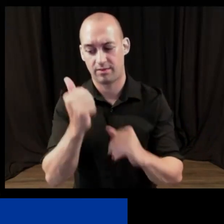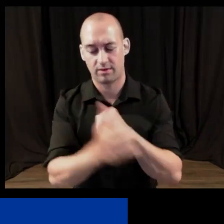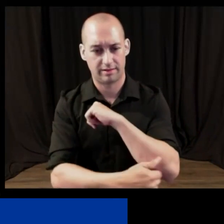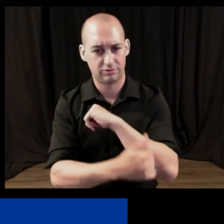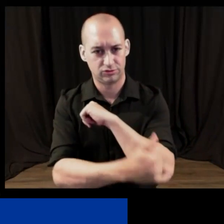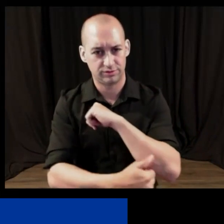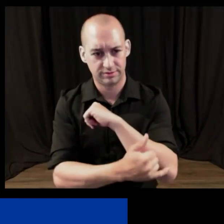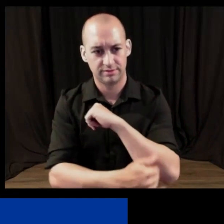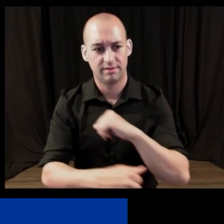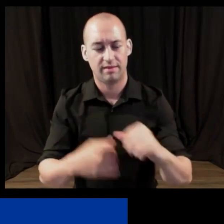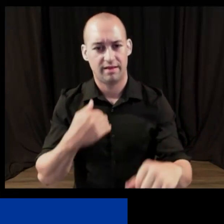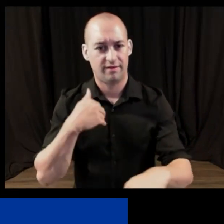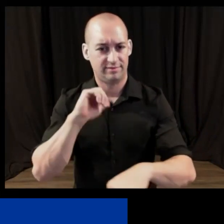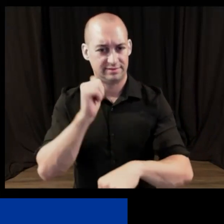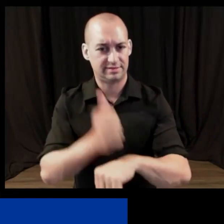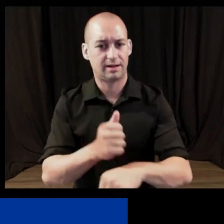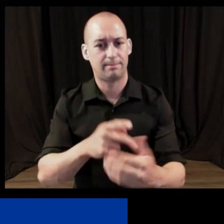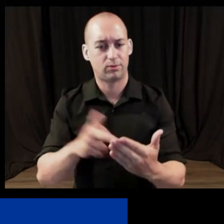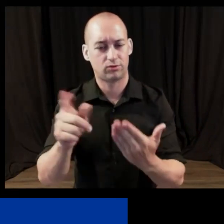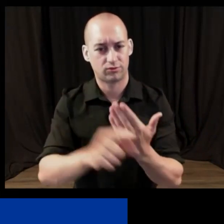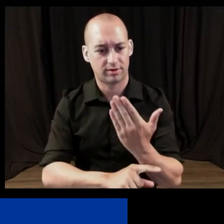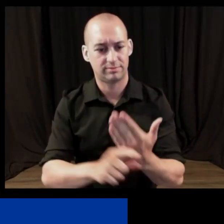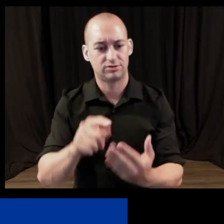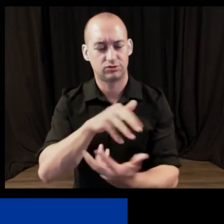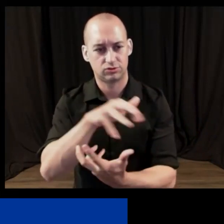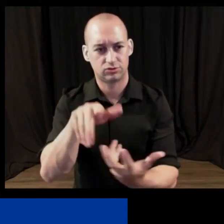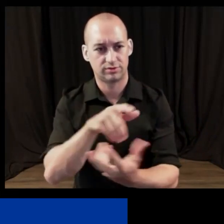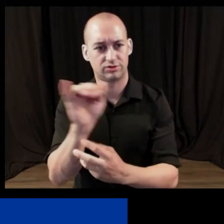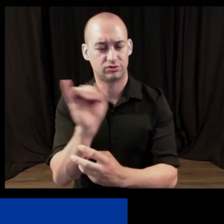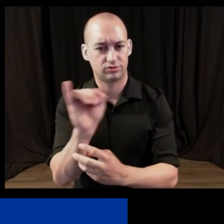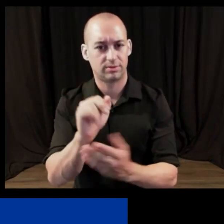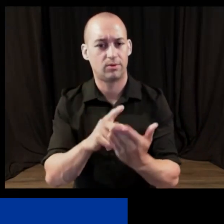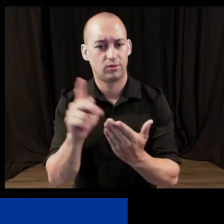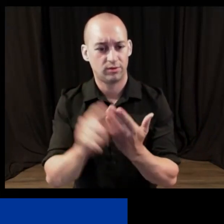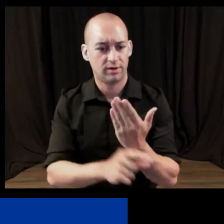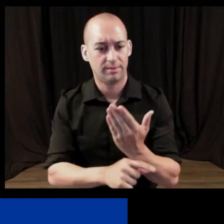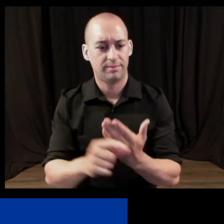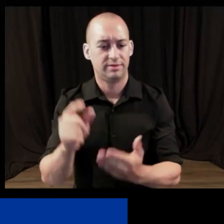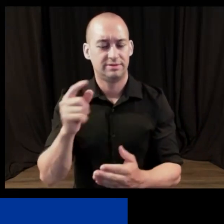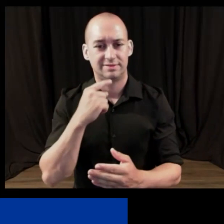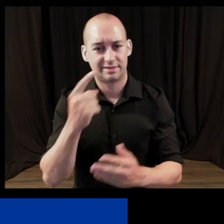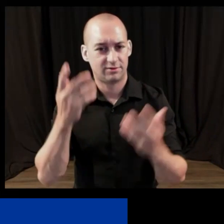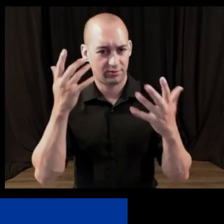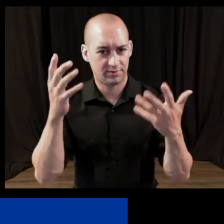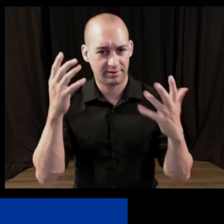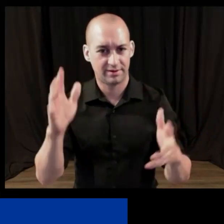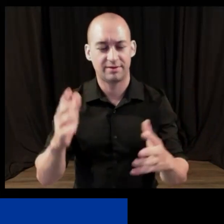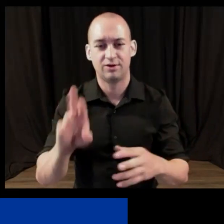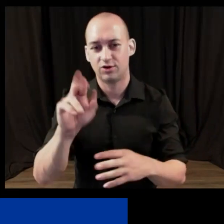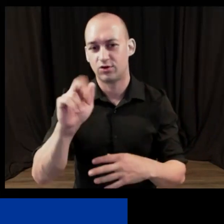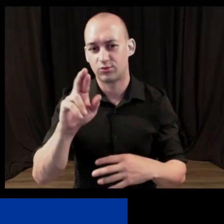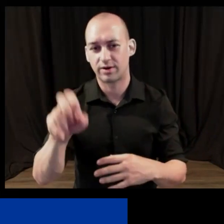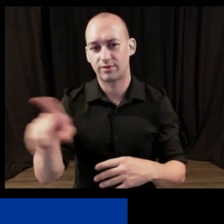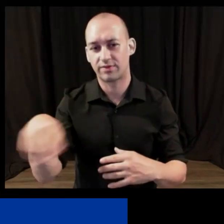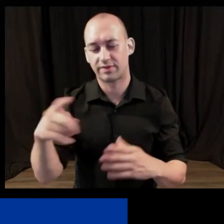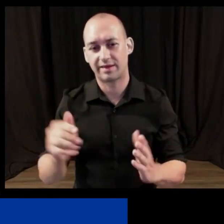that have implemented programs, social insurance programs, is that, I said this earlier, very rarely do they address all